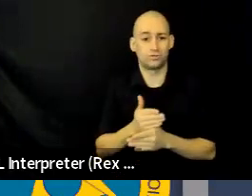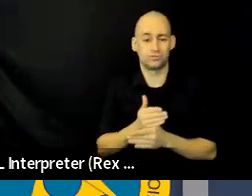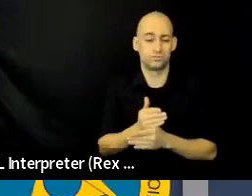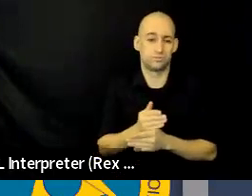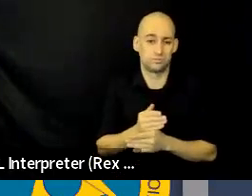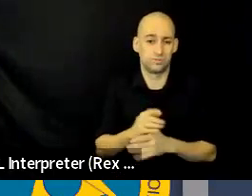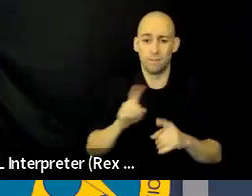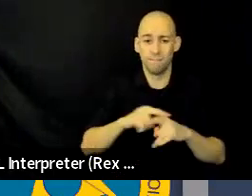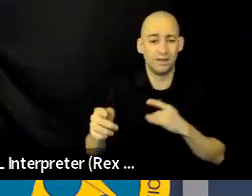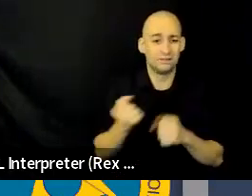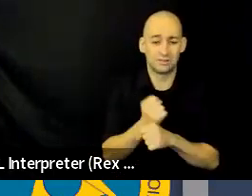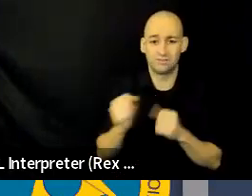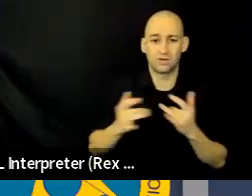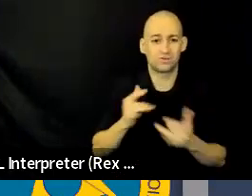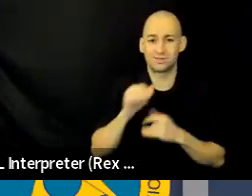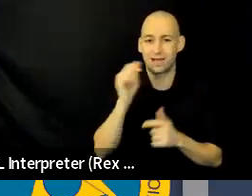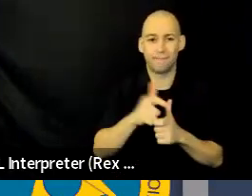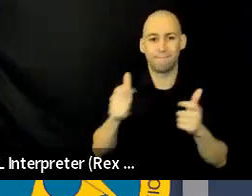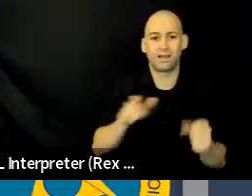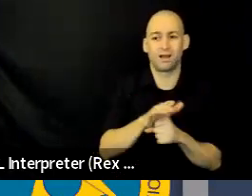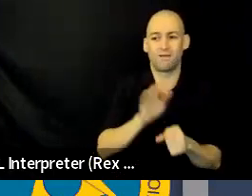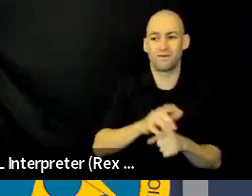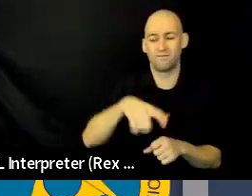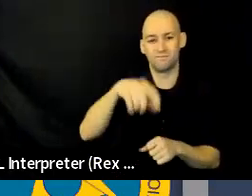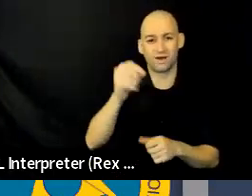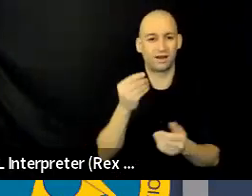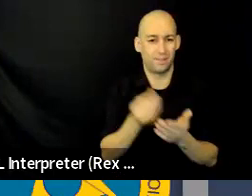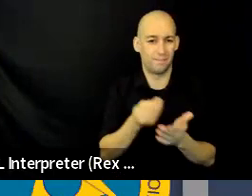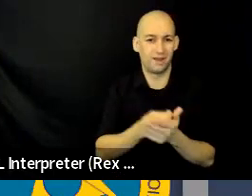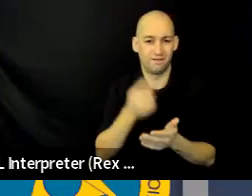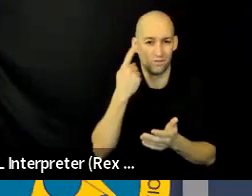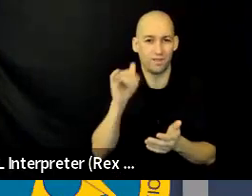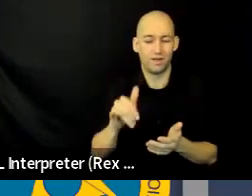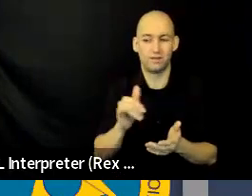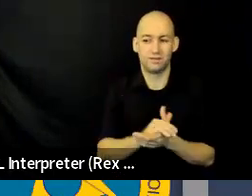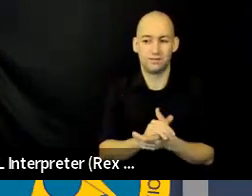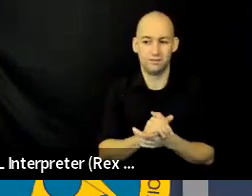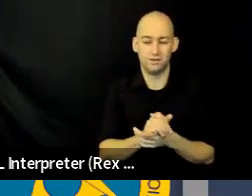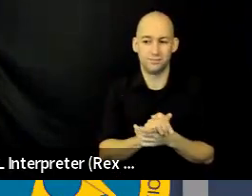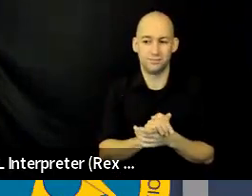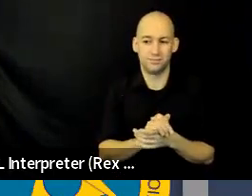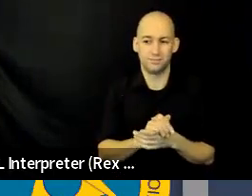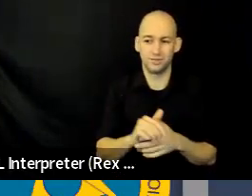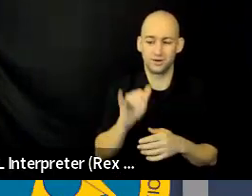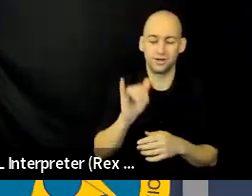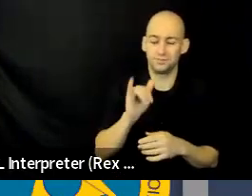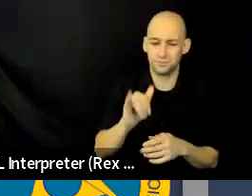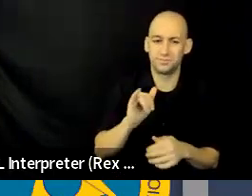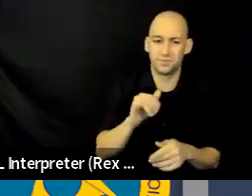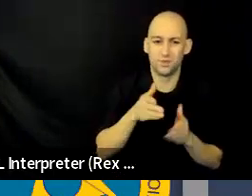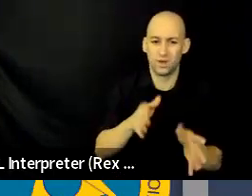but the safety concerns aren't big enough that we're going to find a way to find the money to do it in a way that would truly resolve